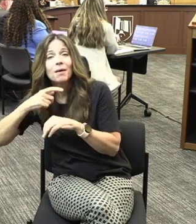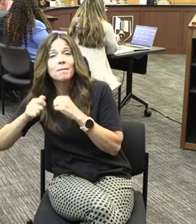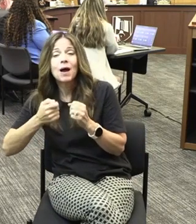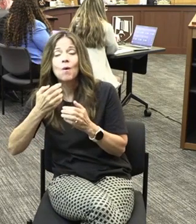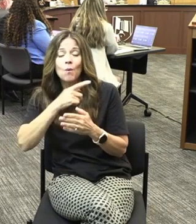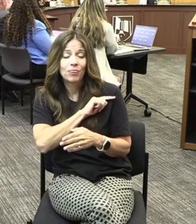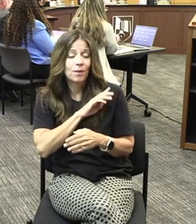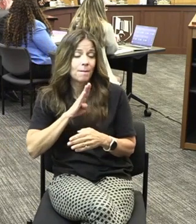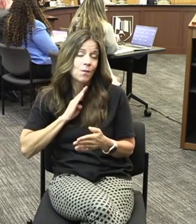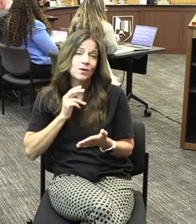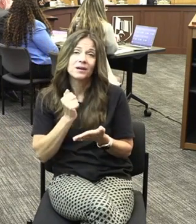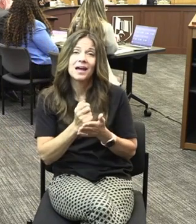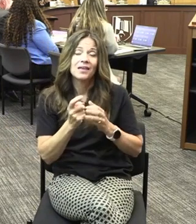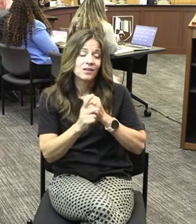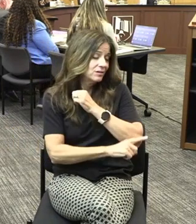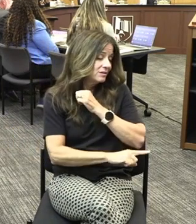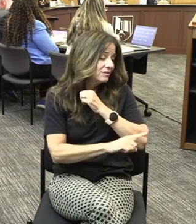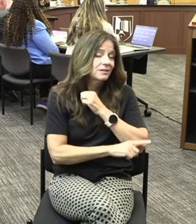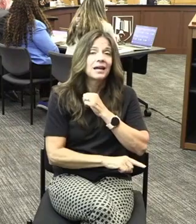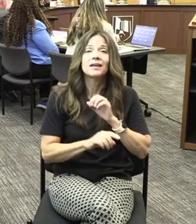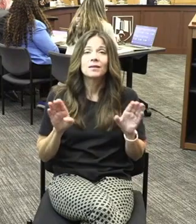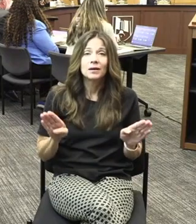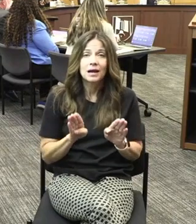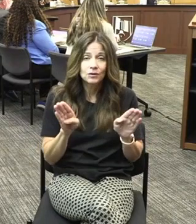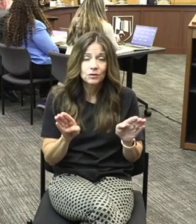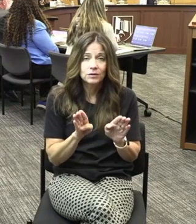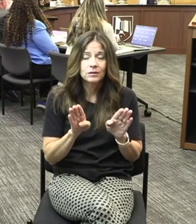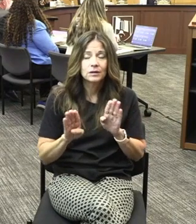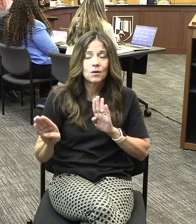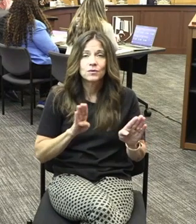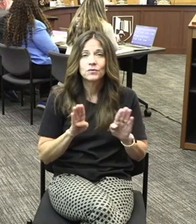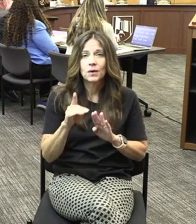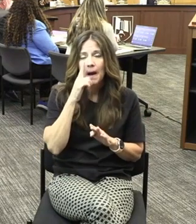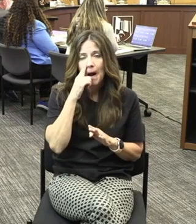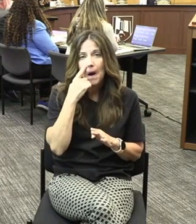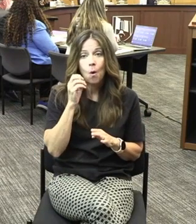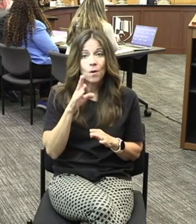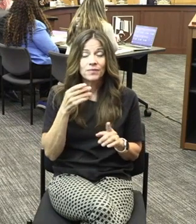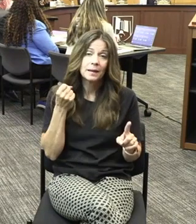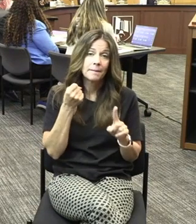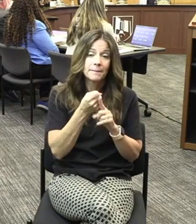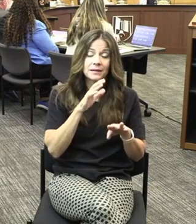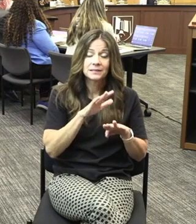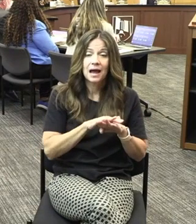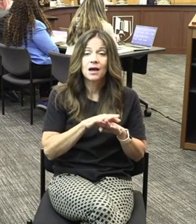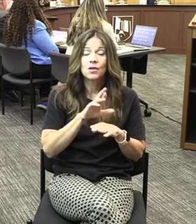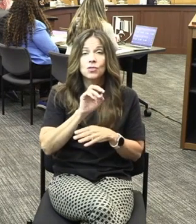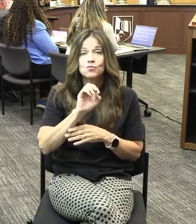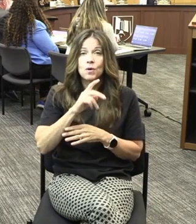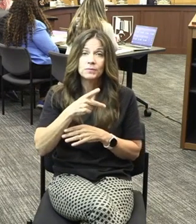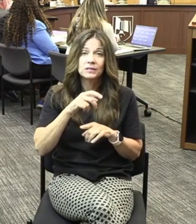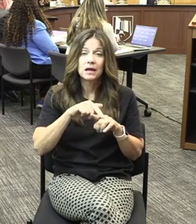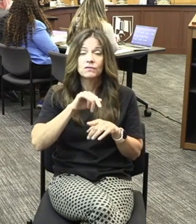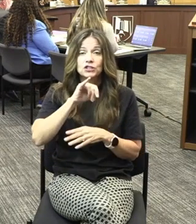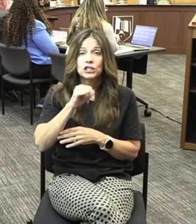for censures and code of conduct. Failure to recognize the impact of behavior on the reputation of JJC.